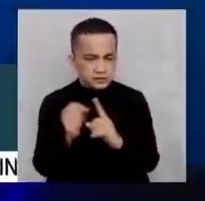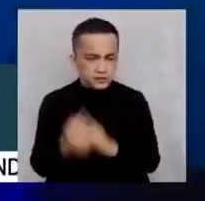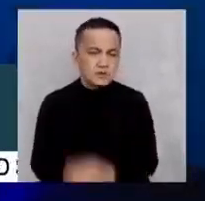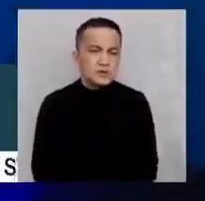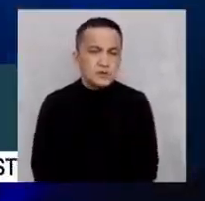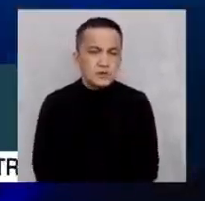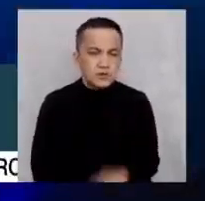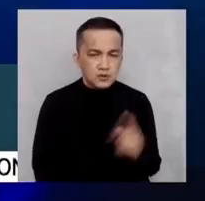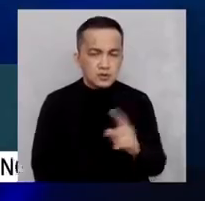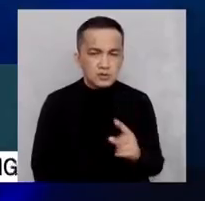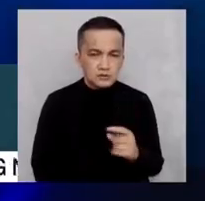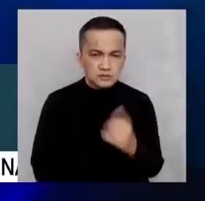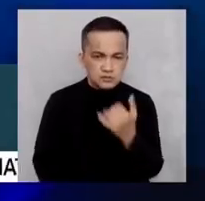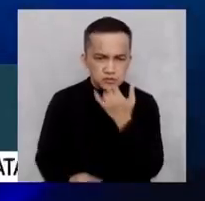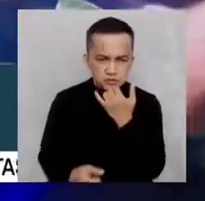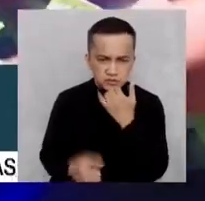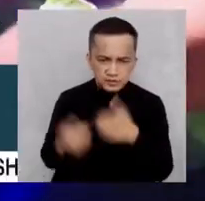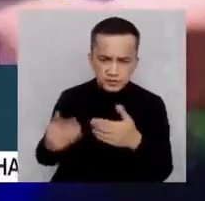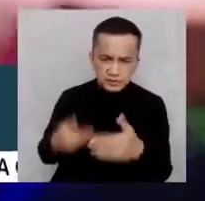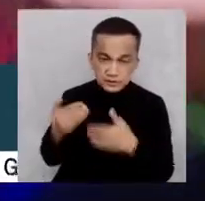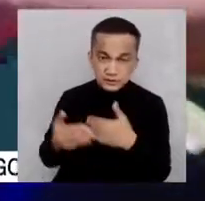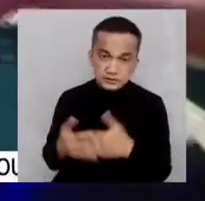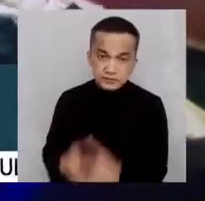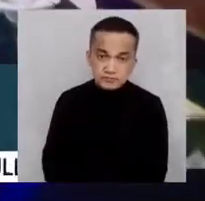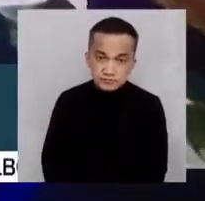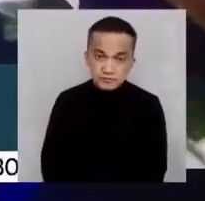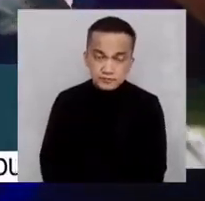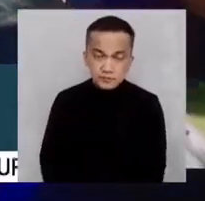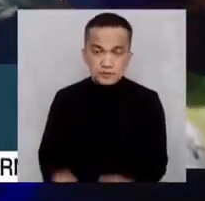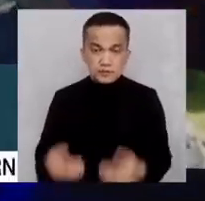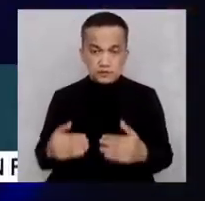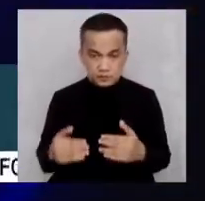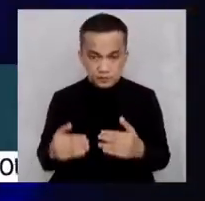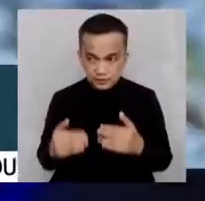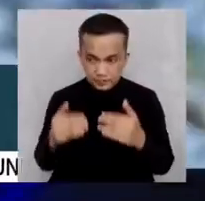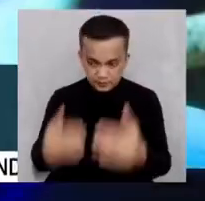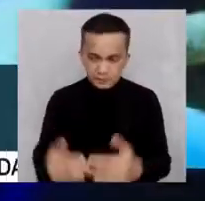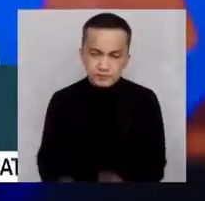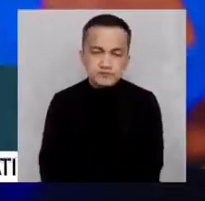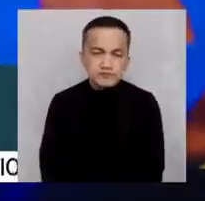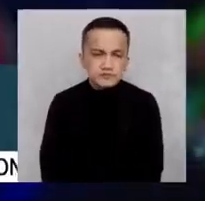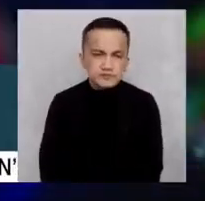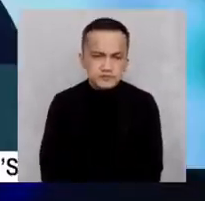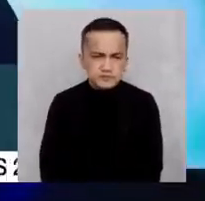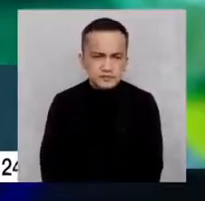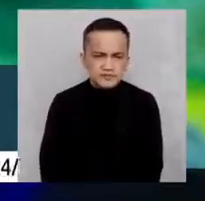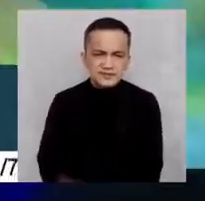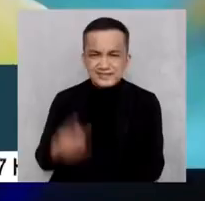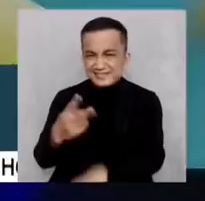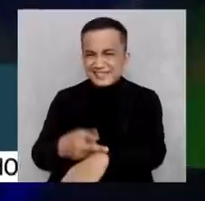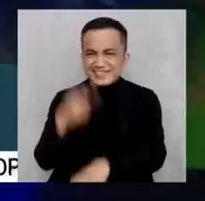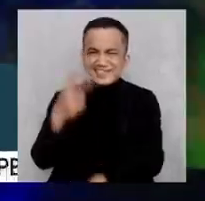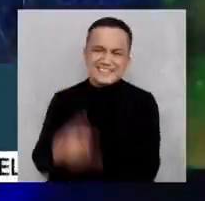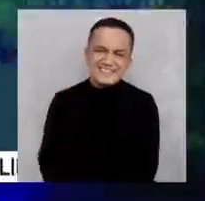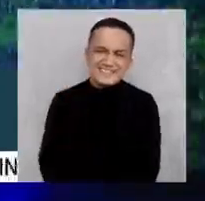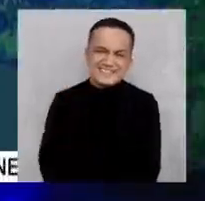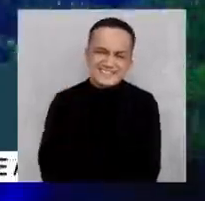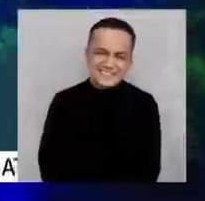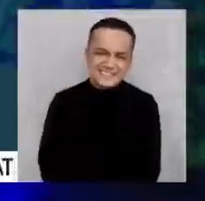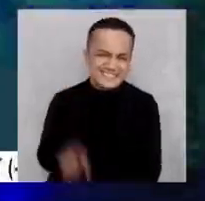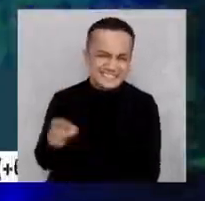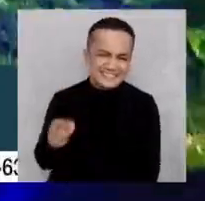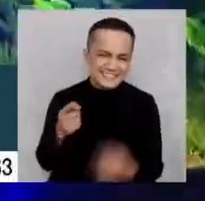with the process moving forward. Because this is already the second time that this happened